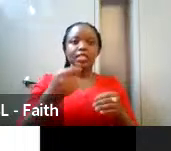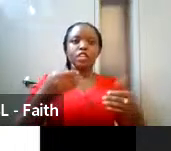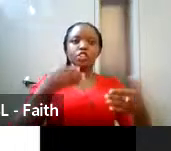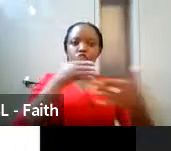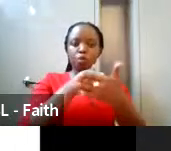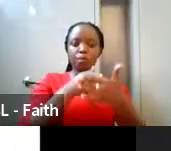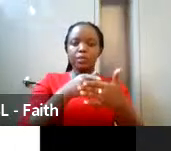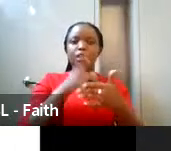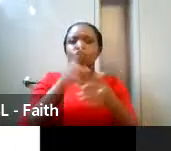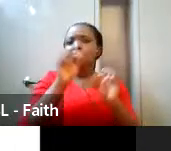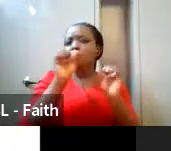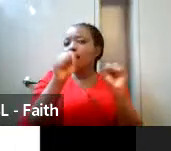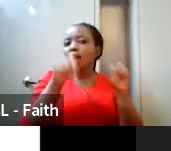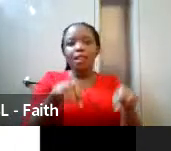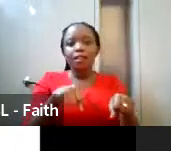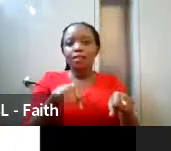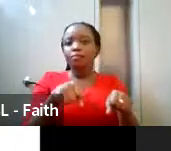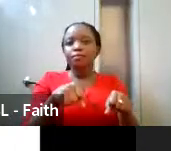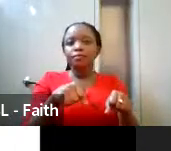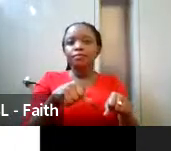to